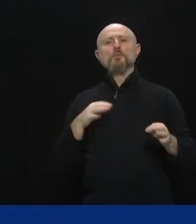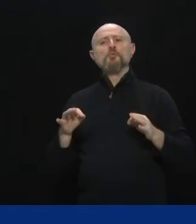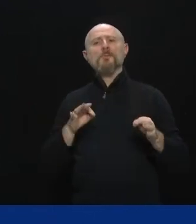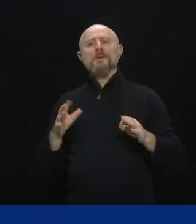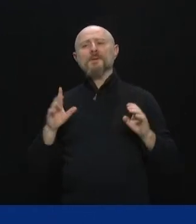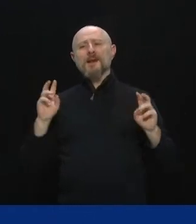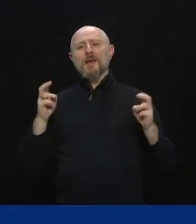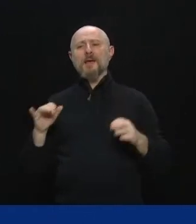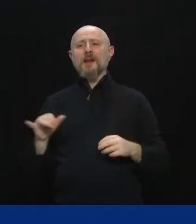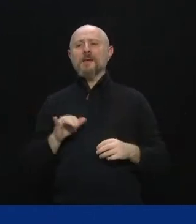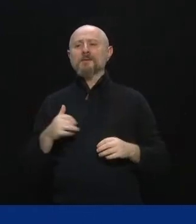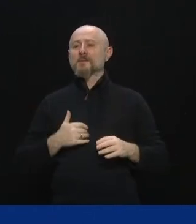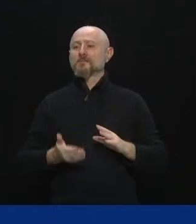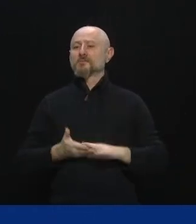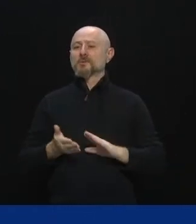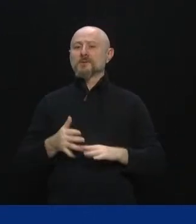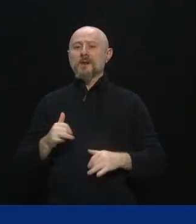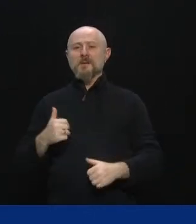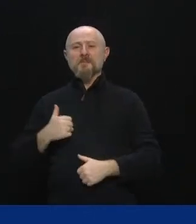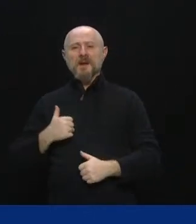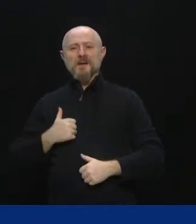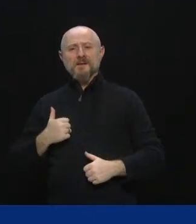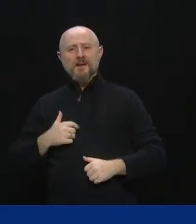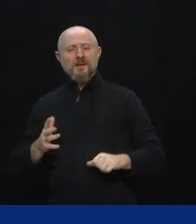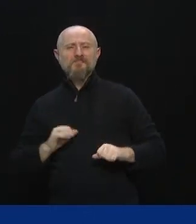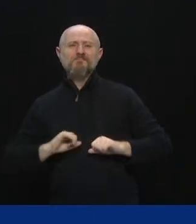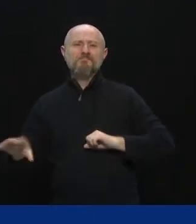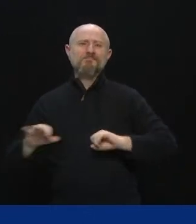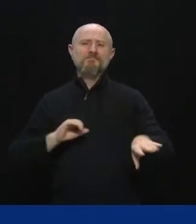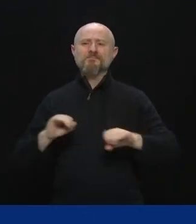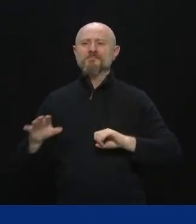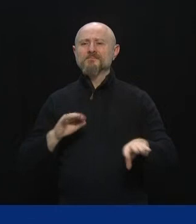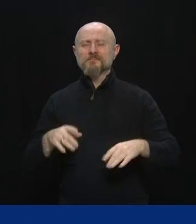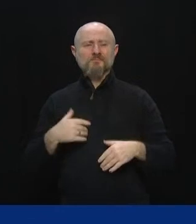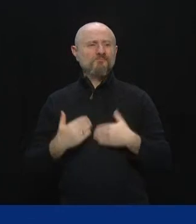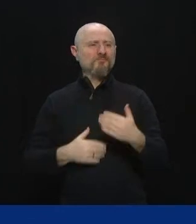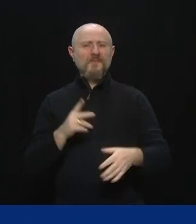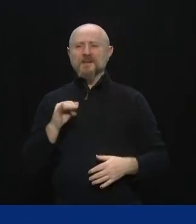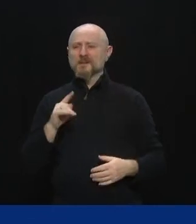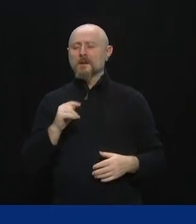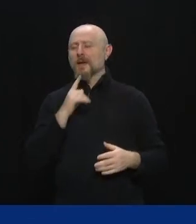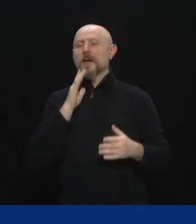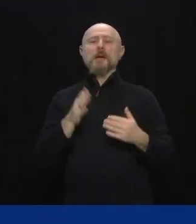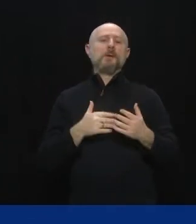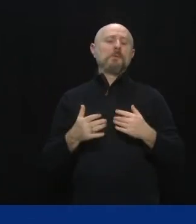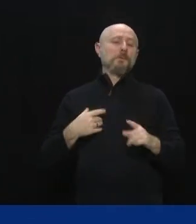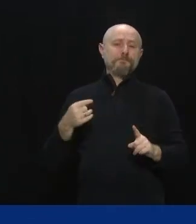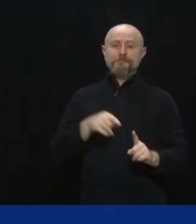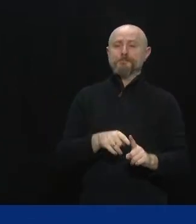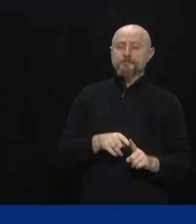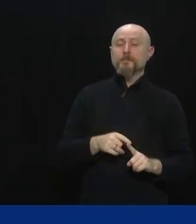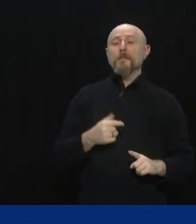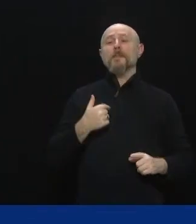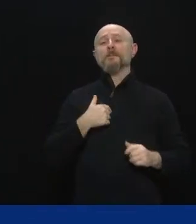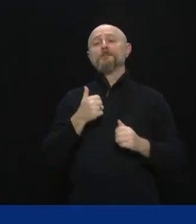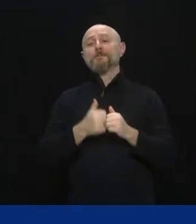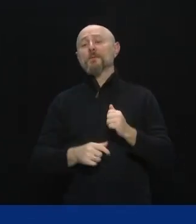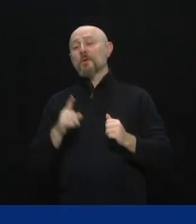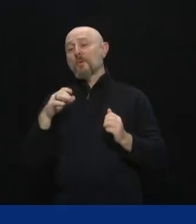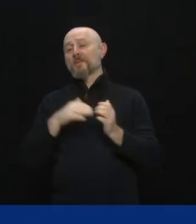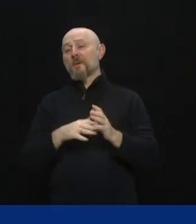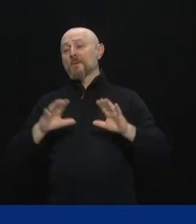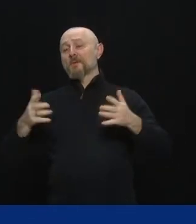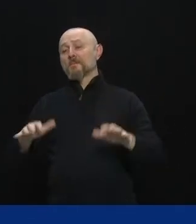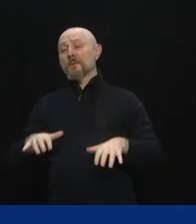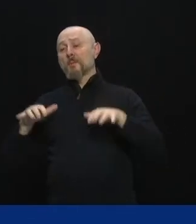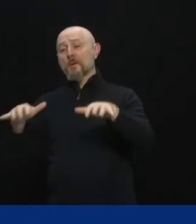that was to get out test kits, and we'll talk some more about that. But again, statewide, our cases per 100,000, it's still a high number.